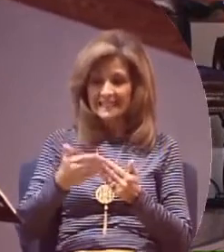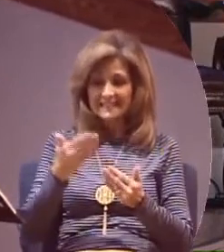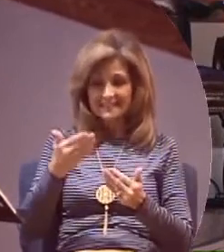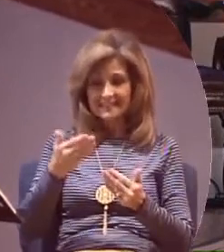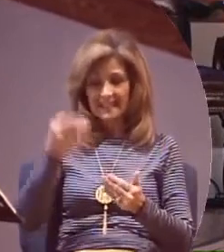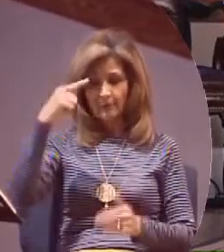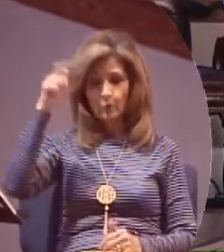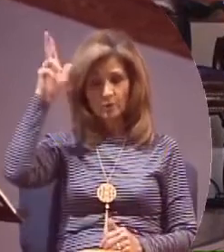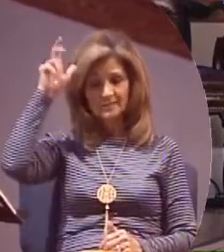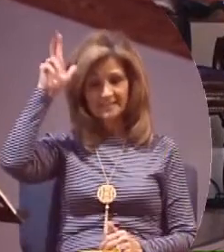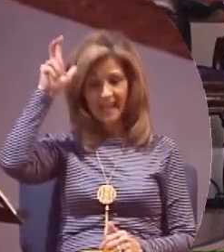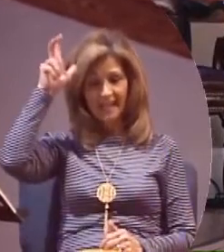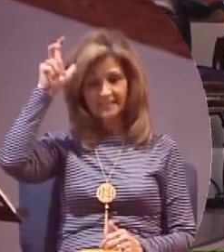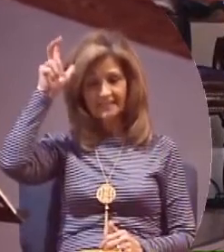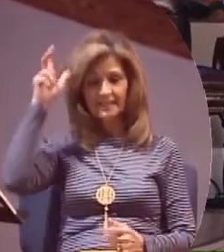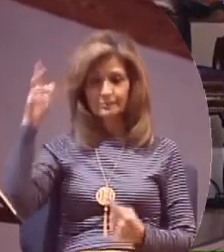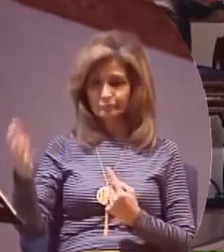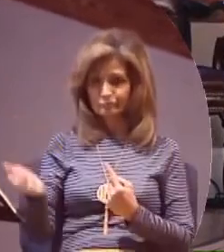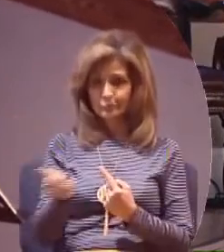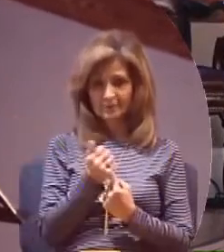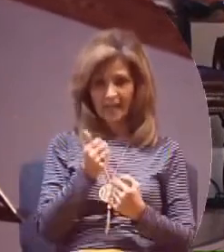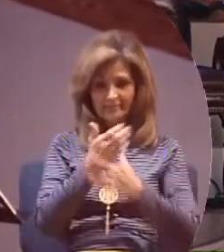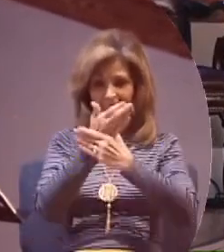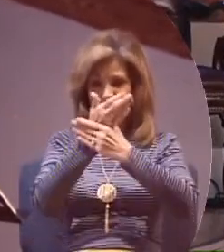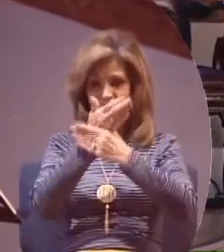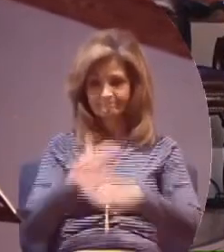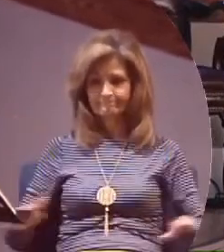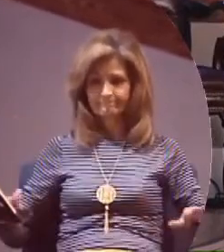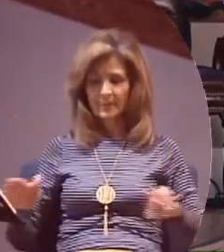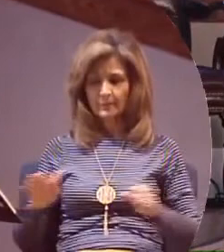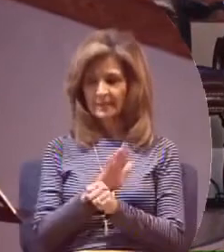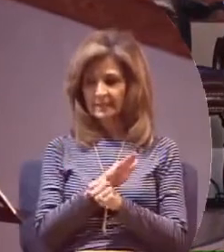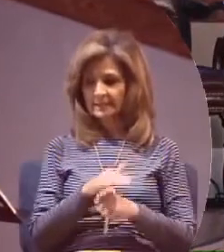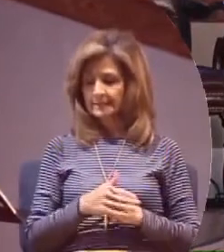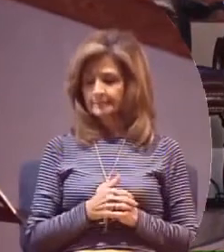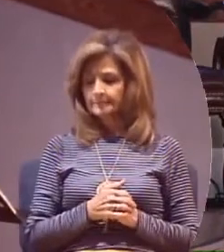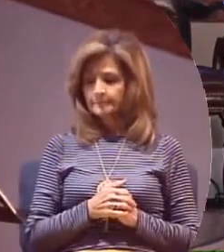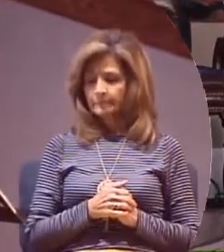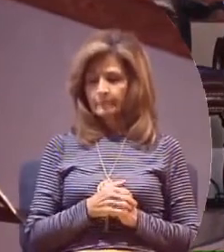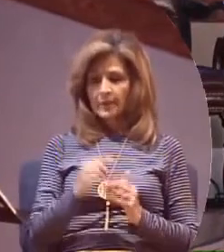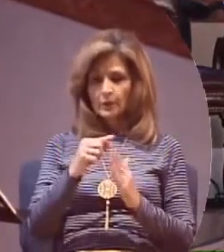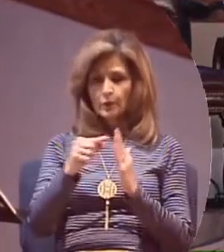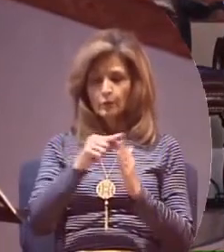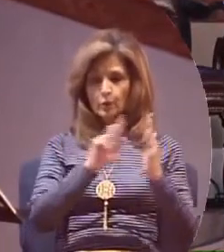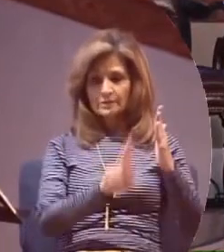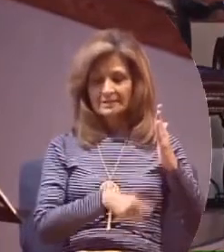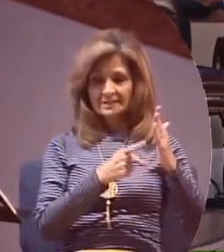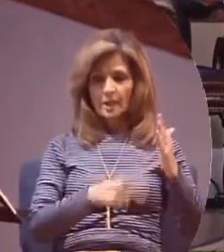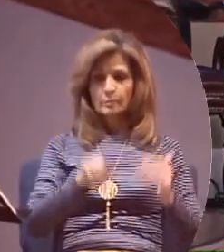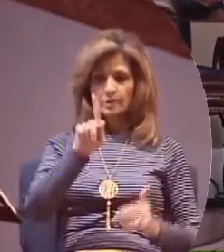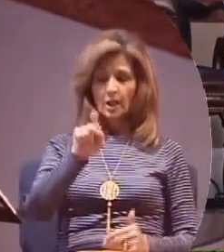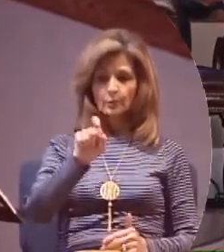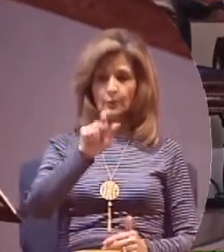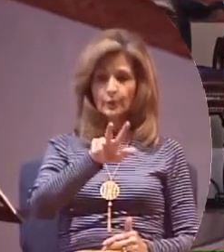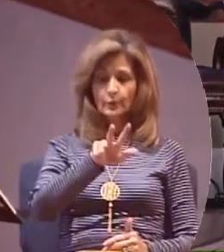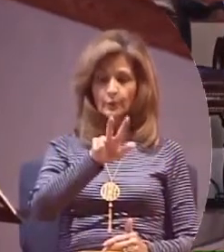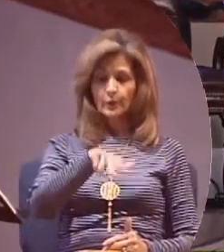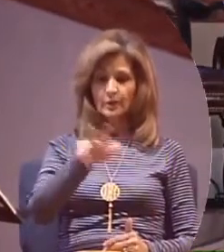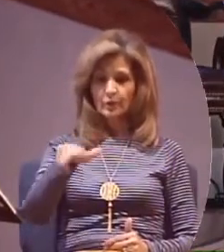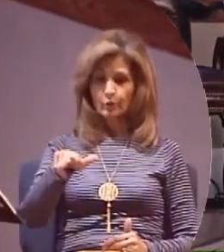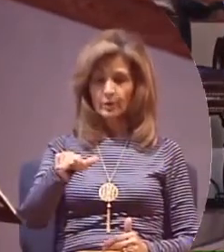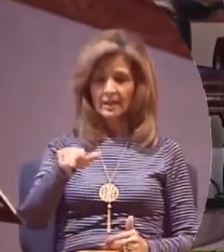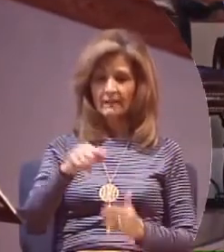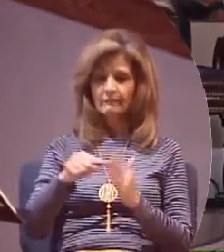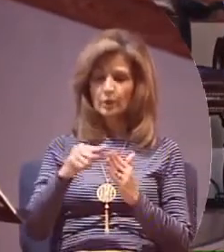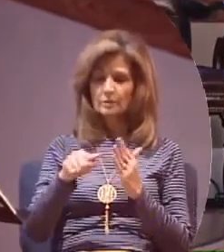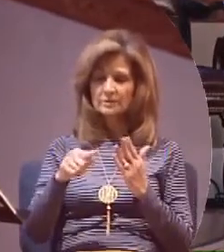an easy prey for the devil. You know, there's a verse, and I think I've got this one, Psalms 133. And I think